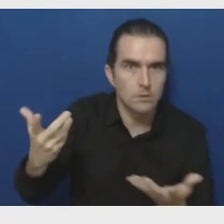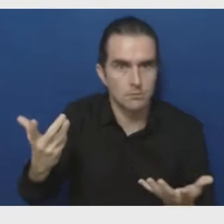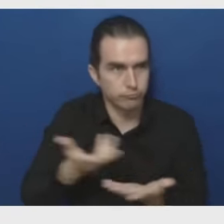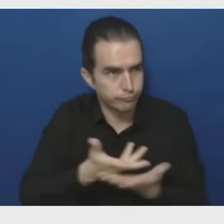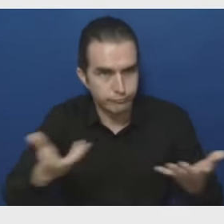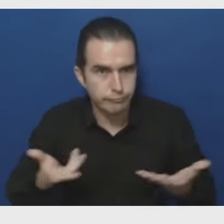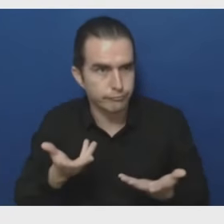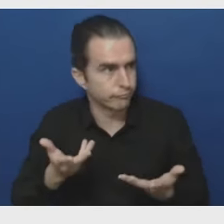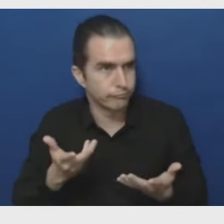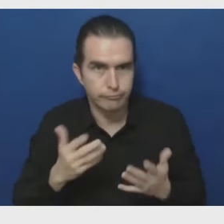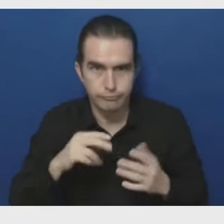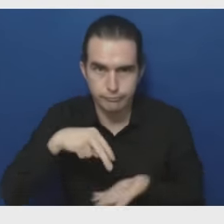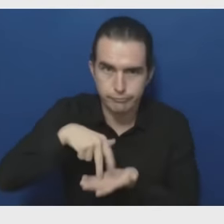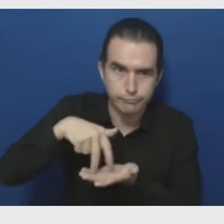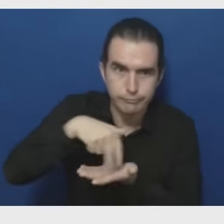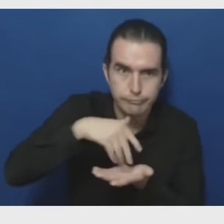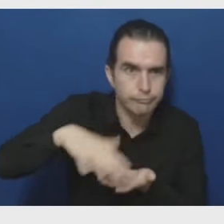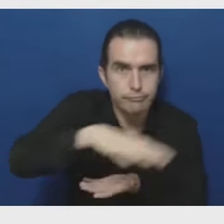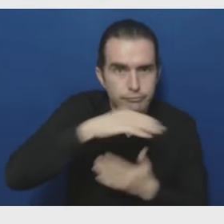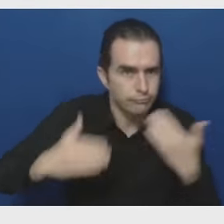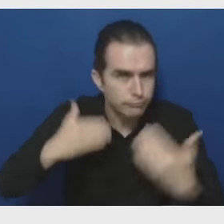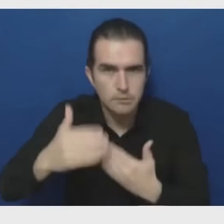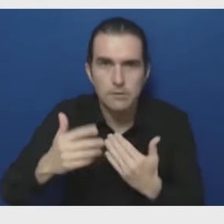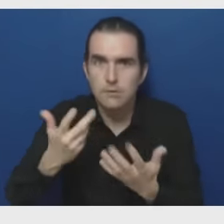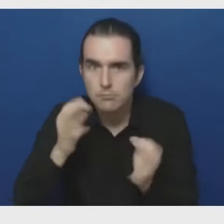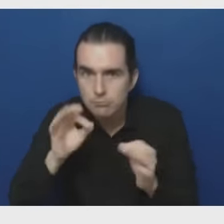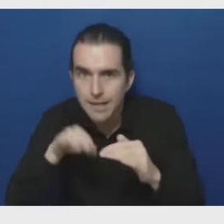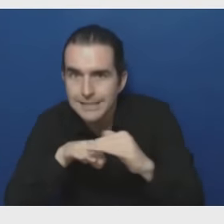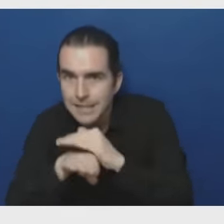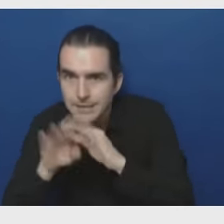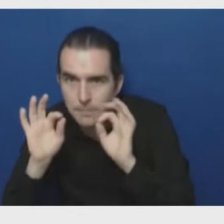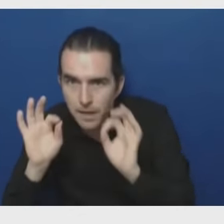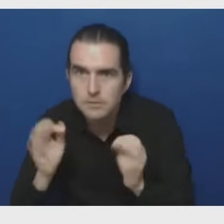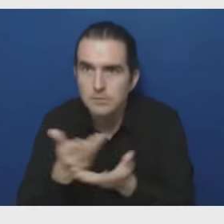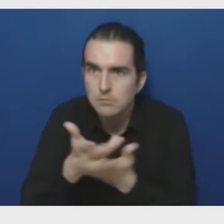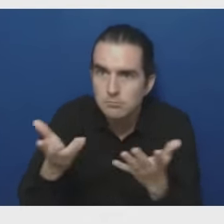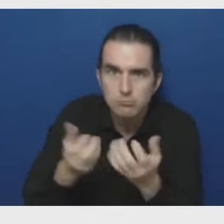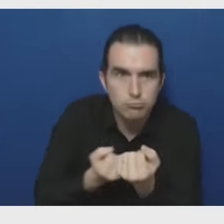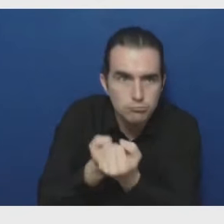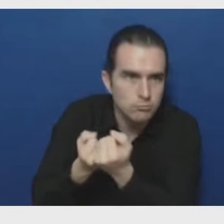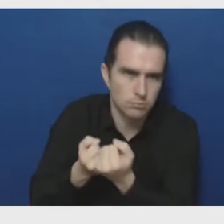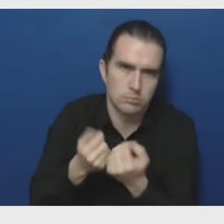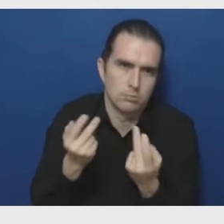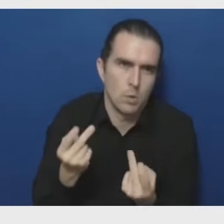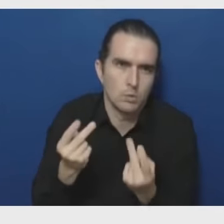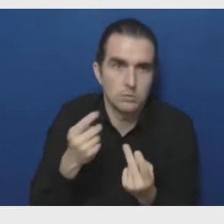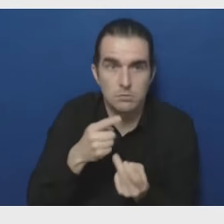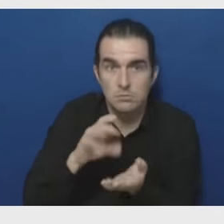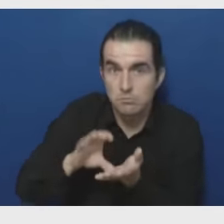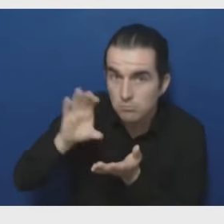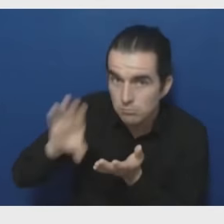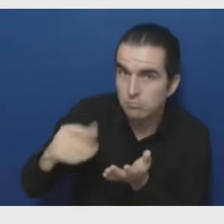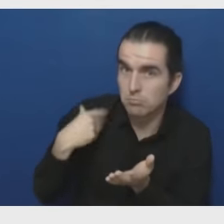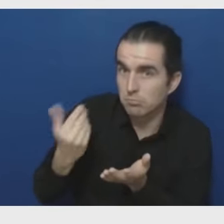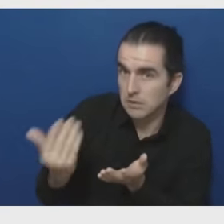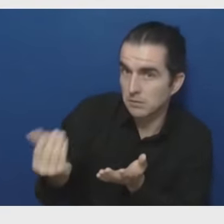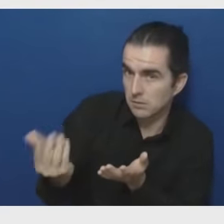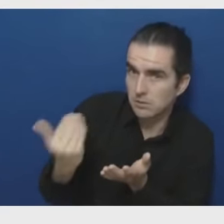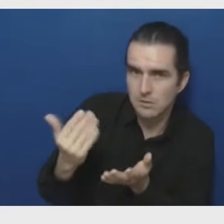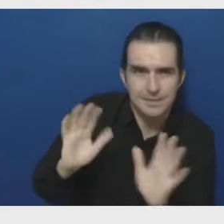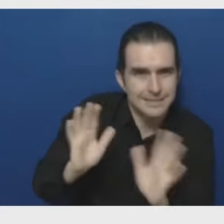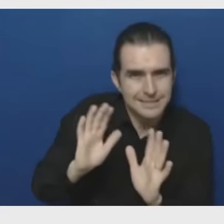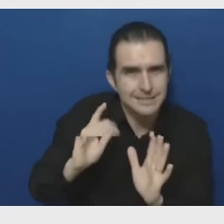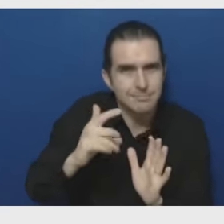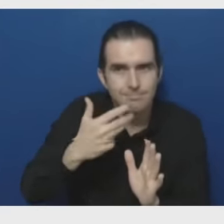becomes feedback. So, I mean, finance must also go beyond just the money that's needed. It has to be the means of